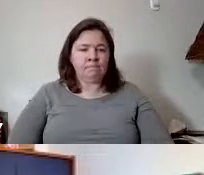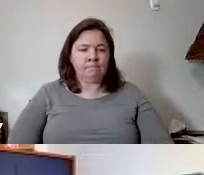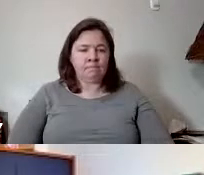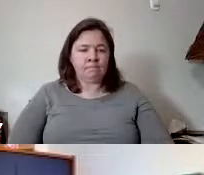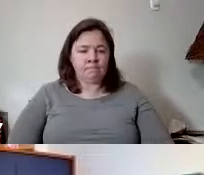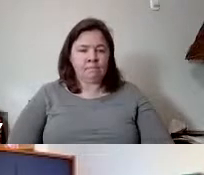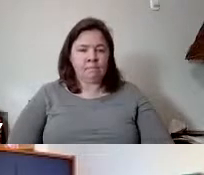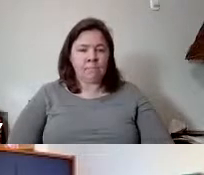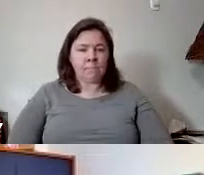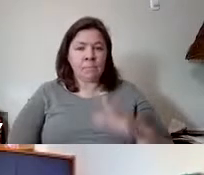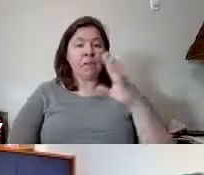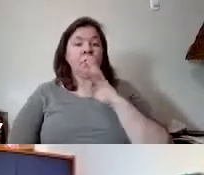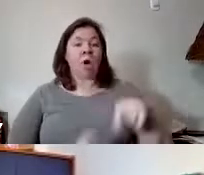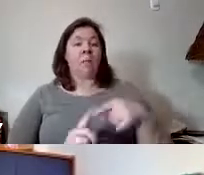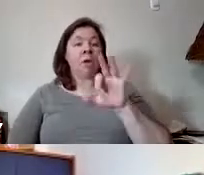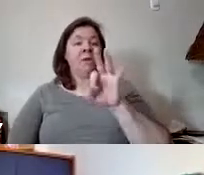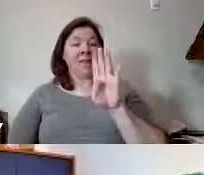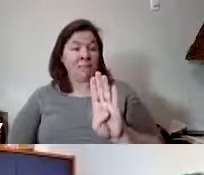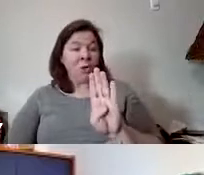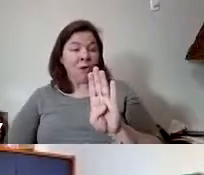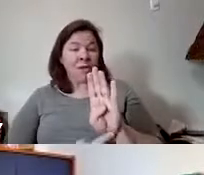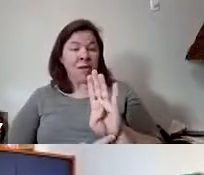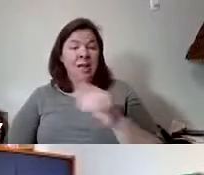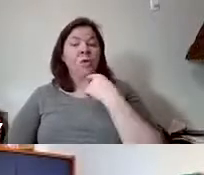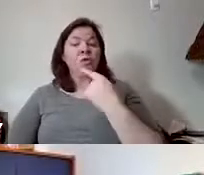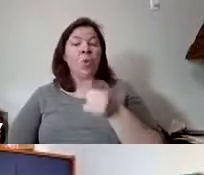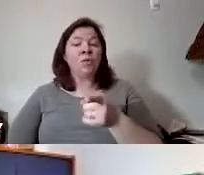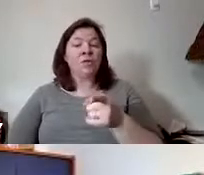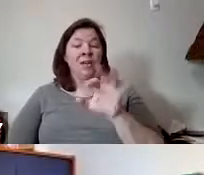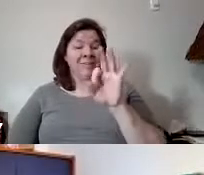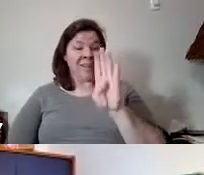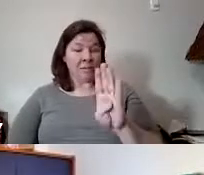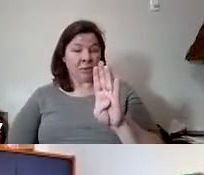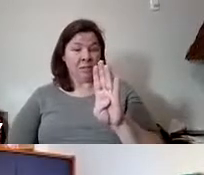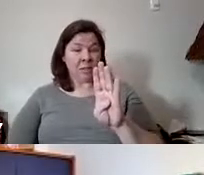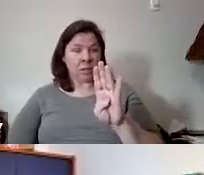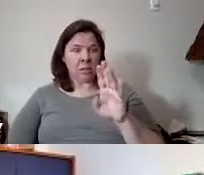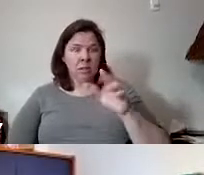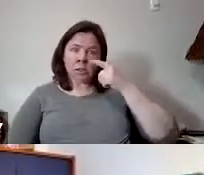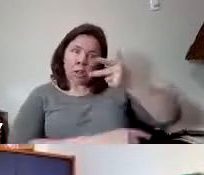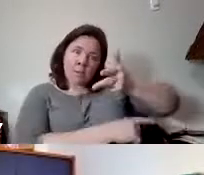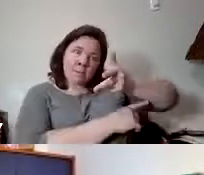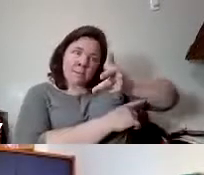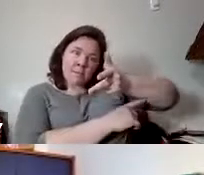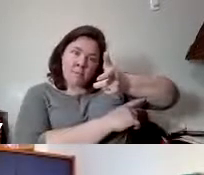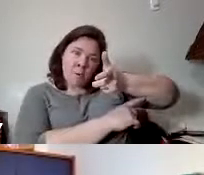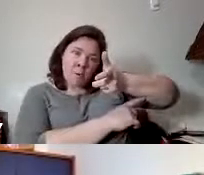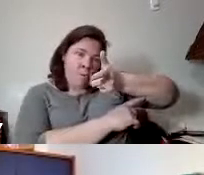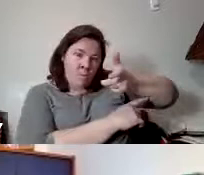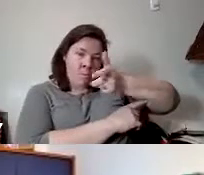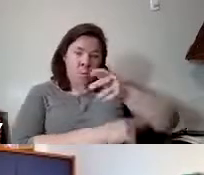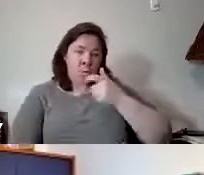Talking about Facebook, would you believe me if I told you that Facebook is spying on everybody and they won't even let